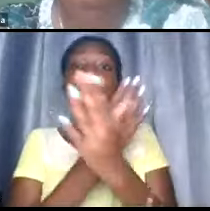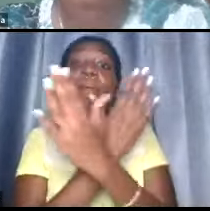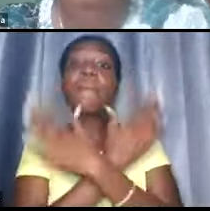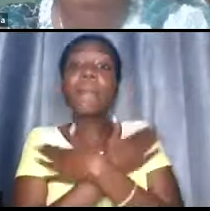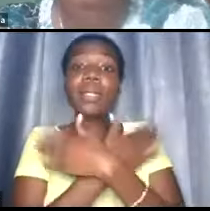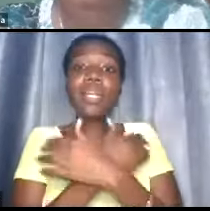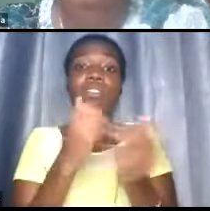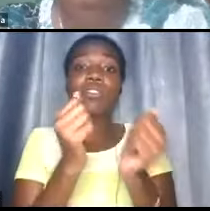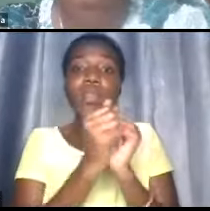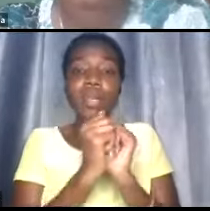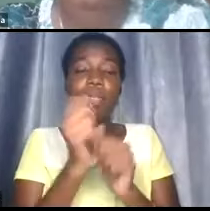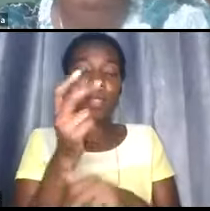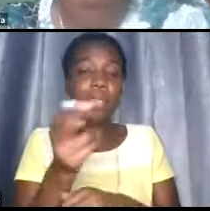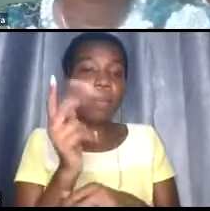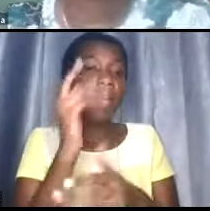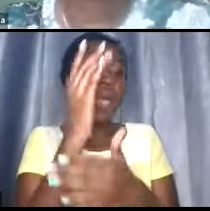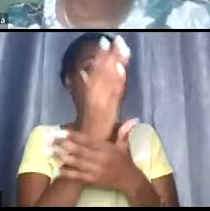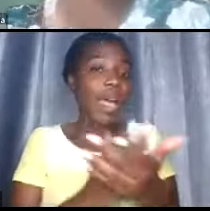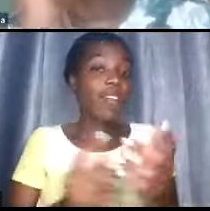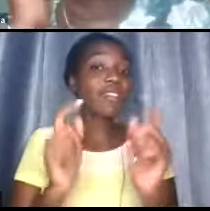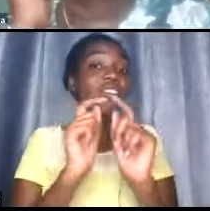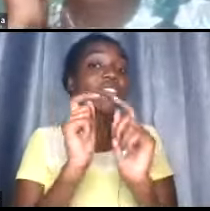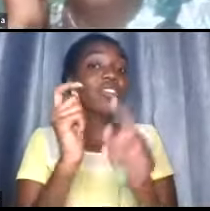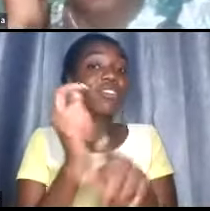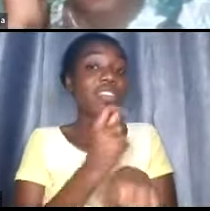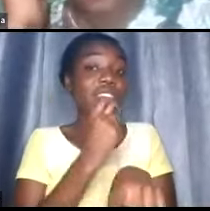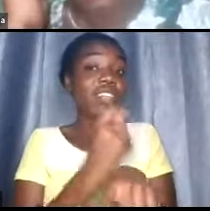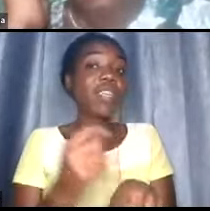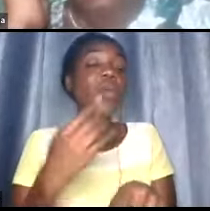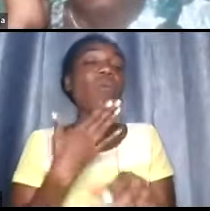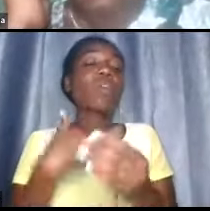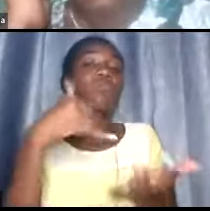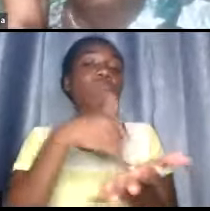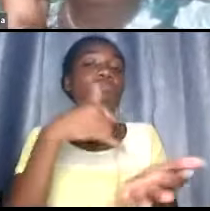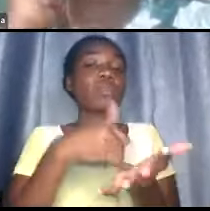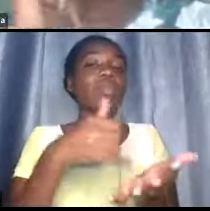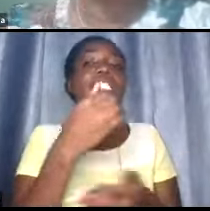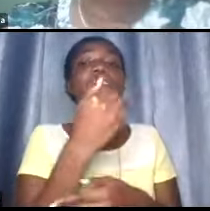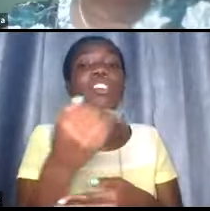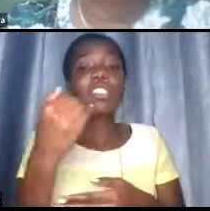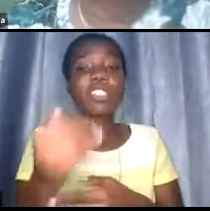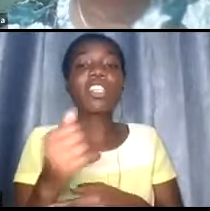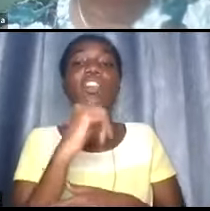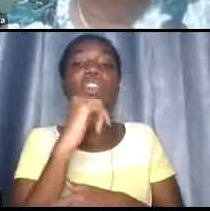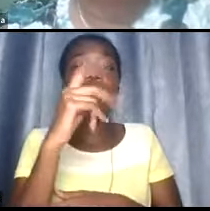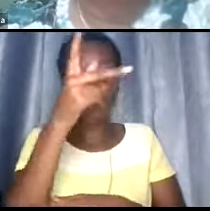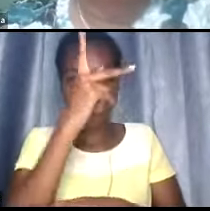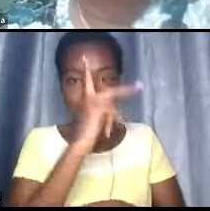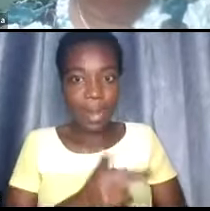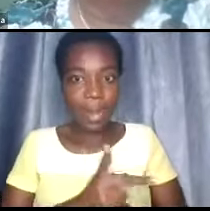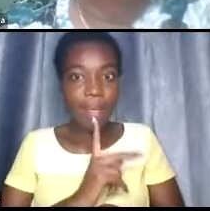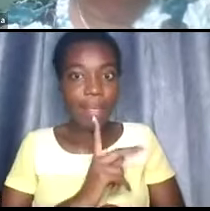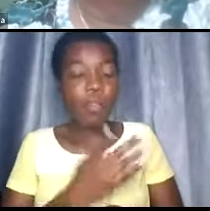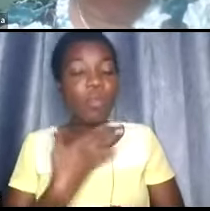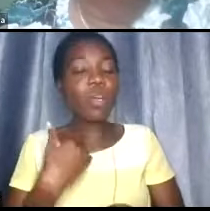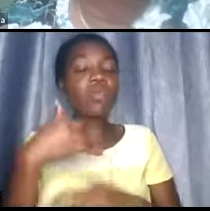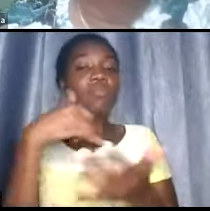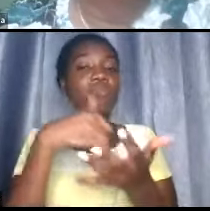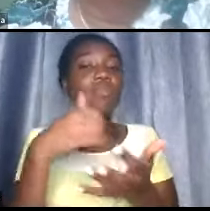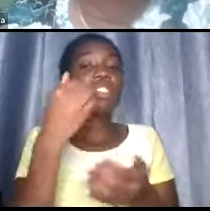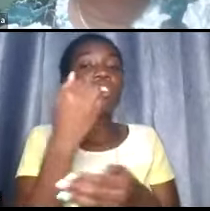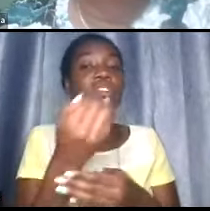Atara Solutions. We want to engage the students and not parents now, the students. We want to walk this